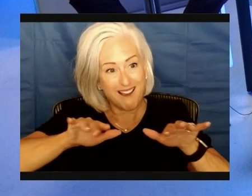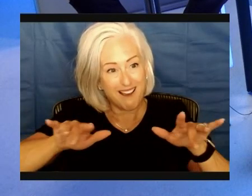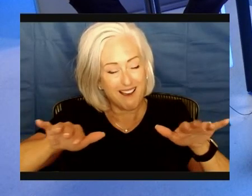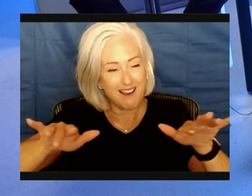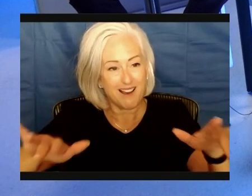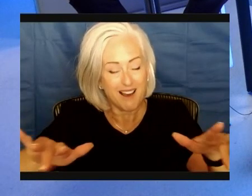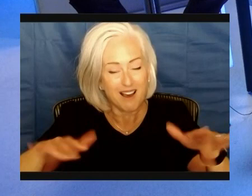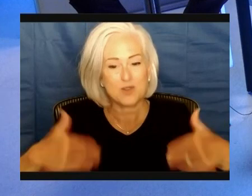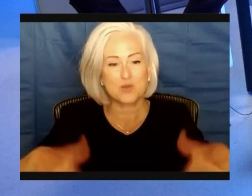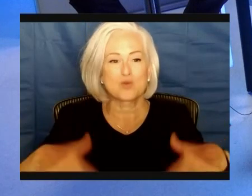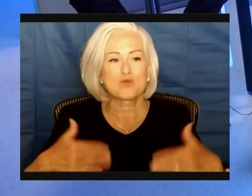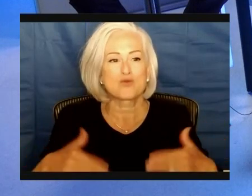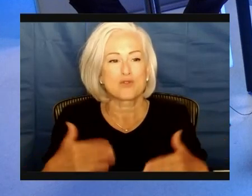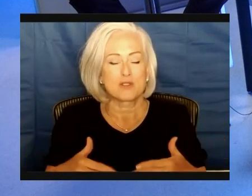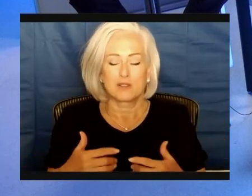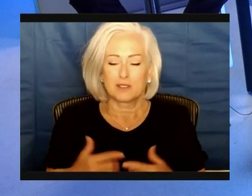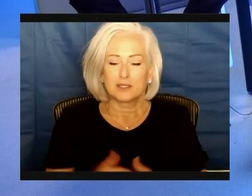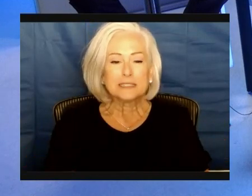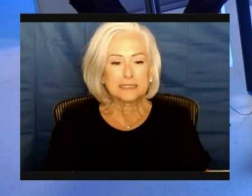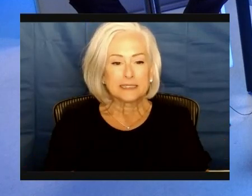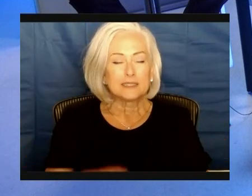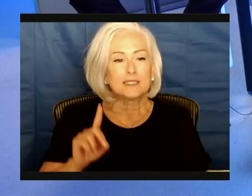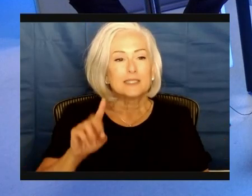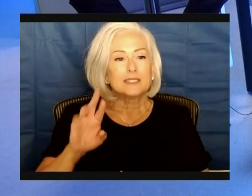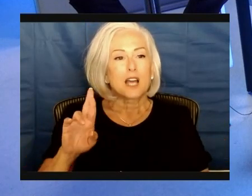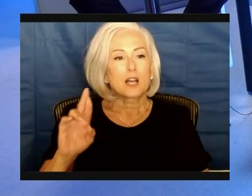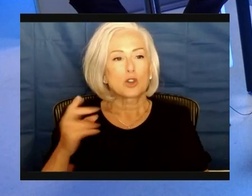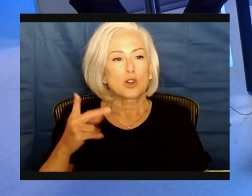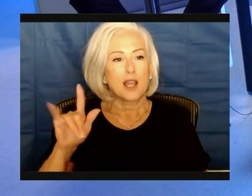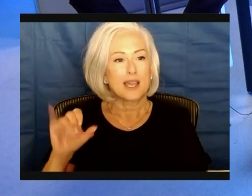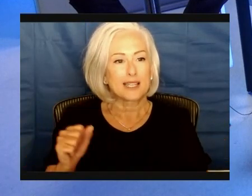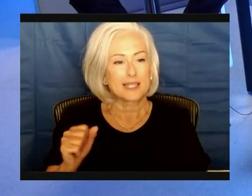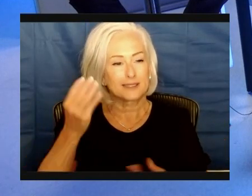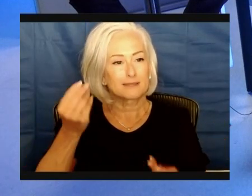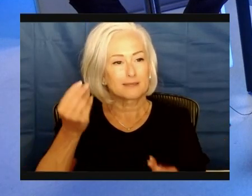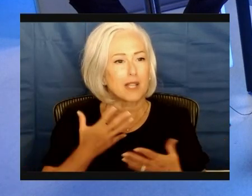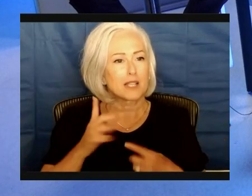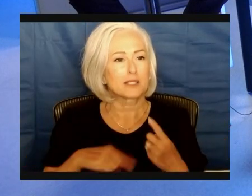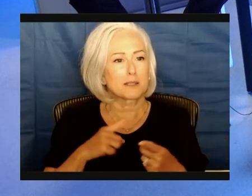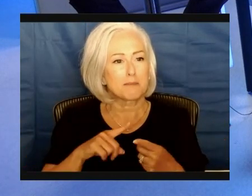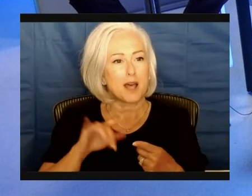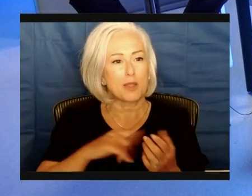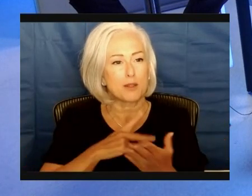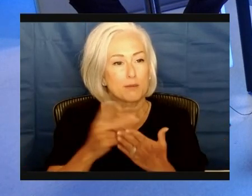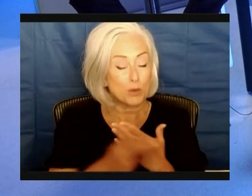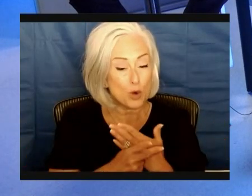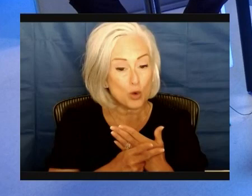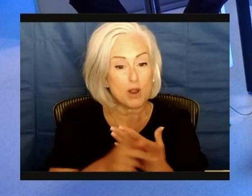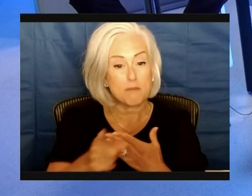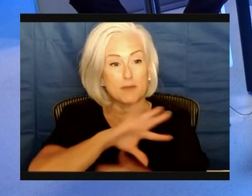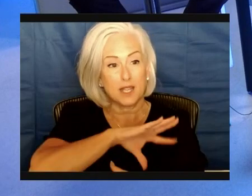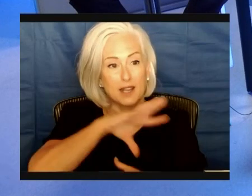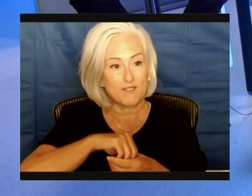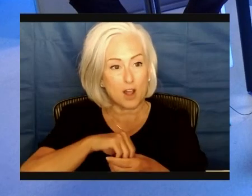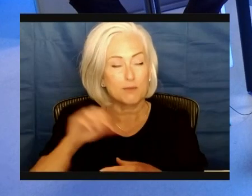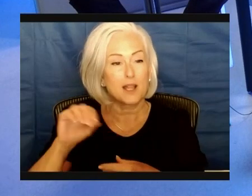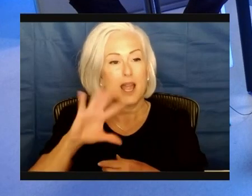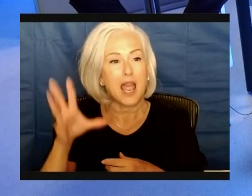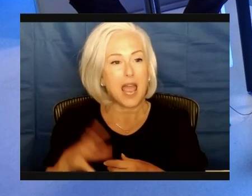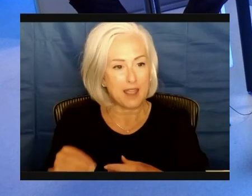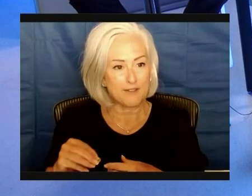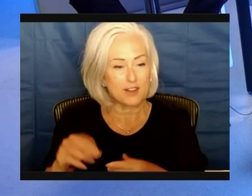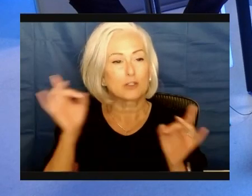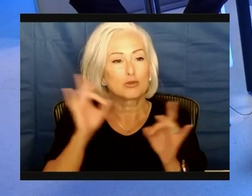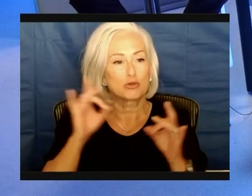deal. Dr. Heddings, talk to us a little bit about that program and being part of the African Trauma Initiative. I'm impressed. This is